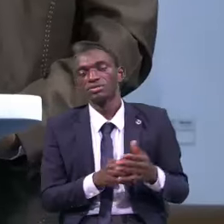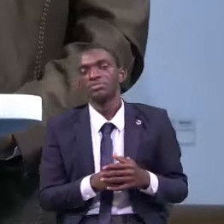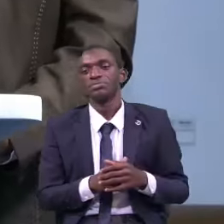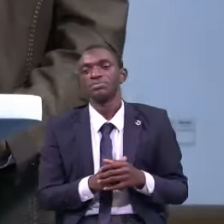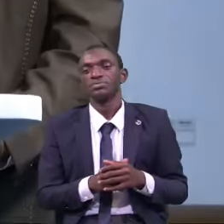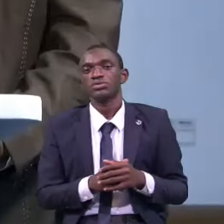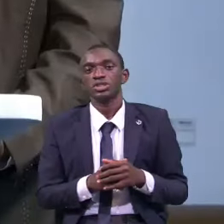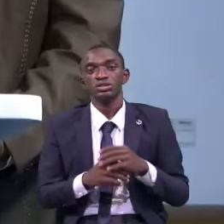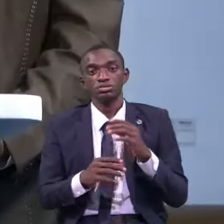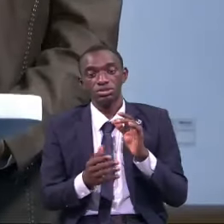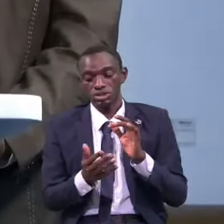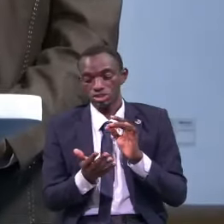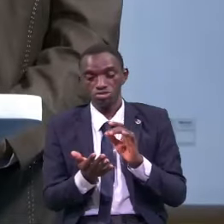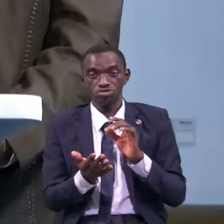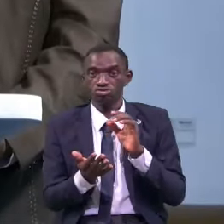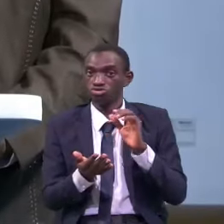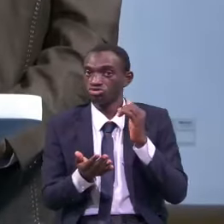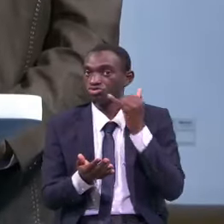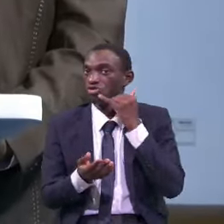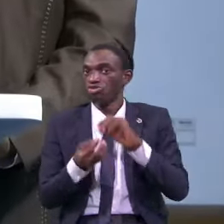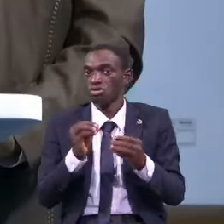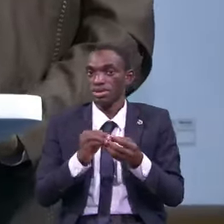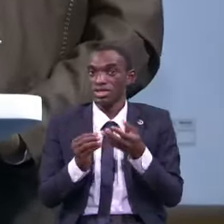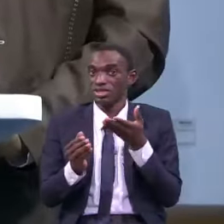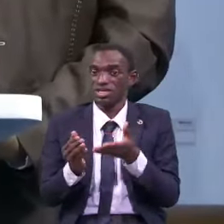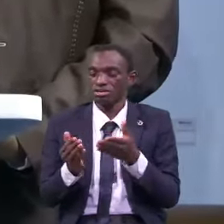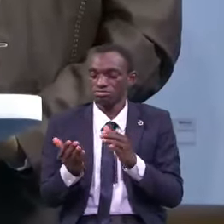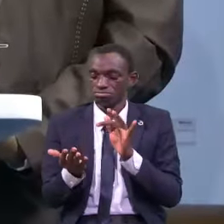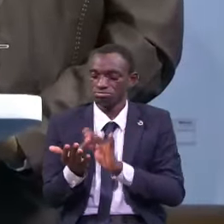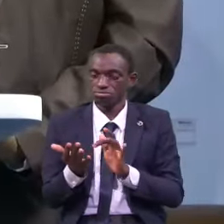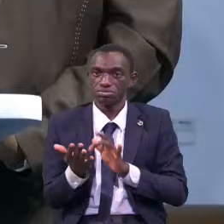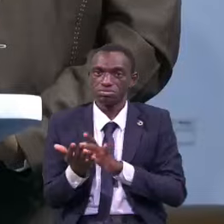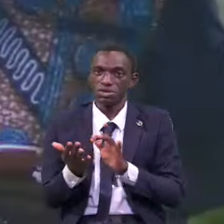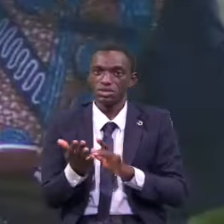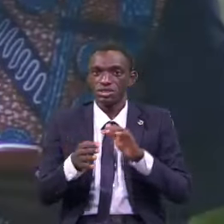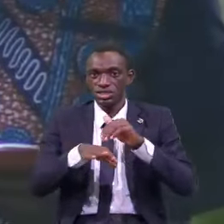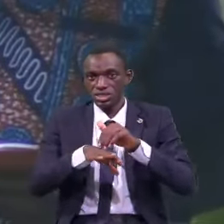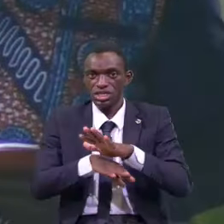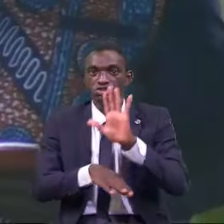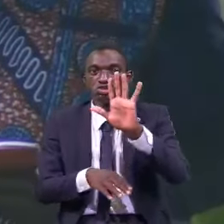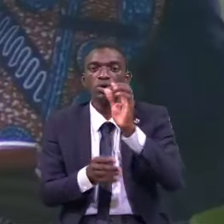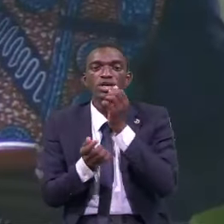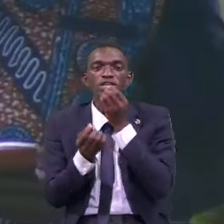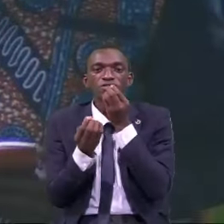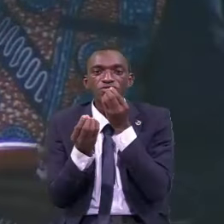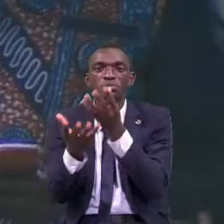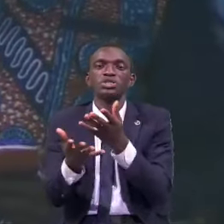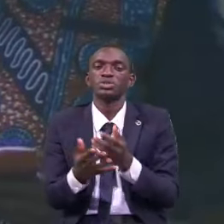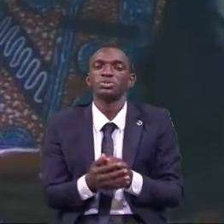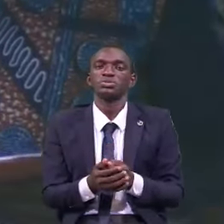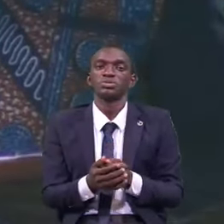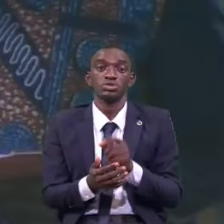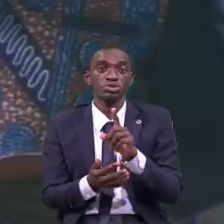Take those numbers and send forward your informations. counselors,